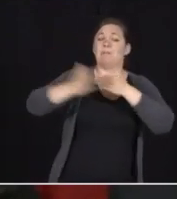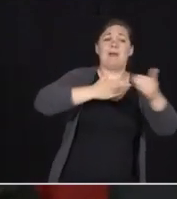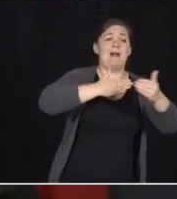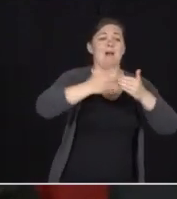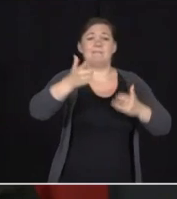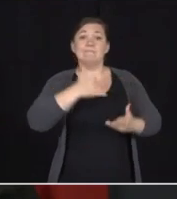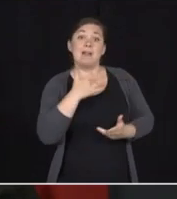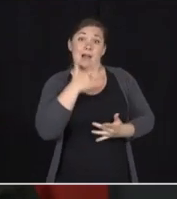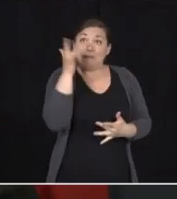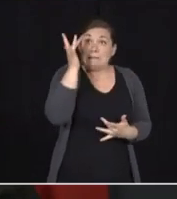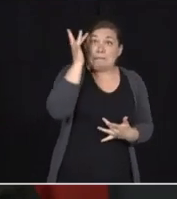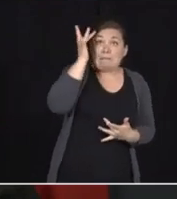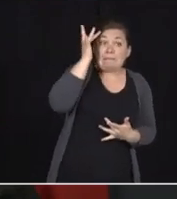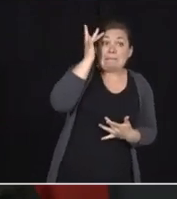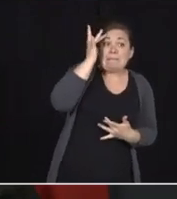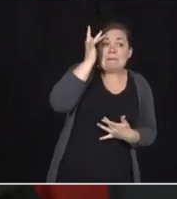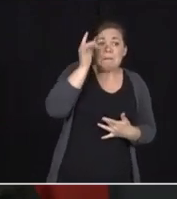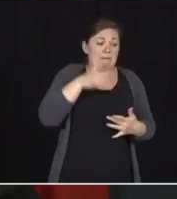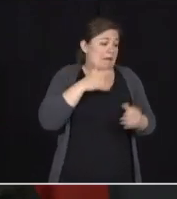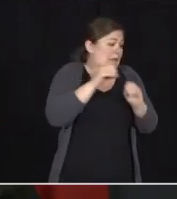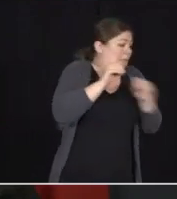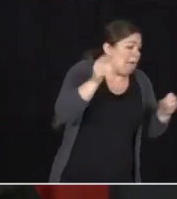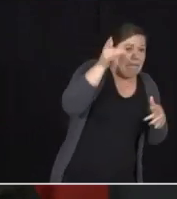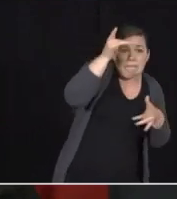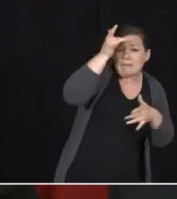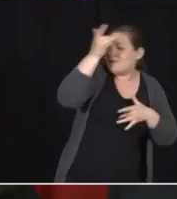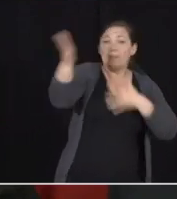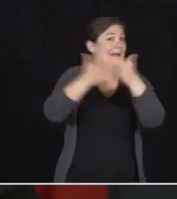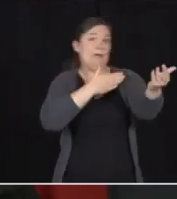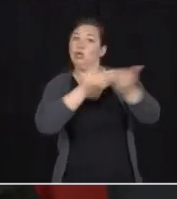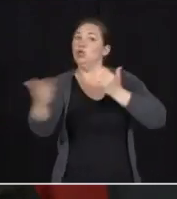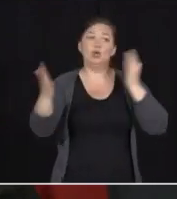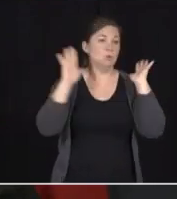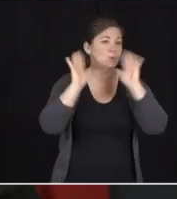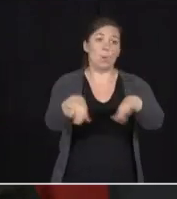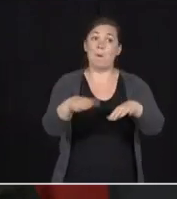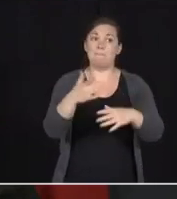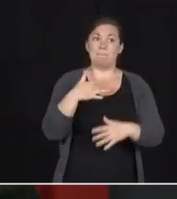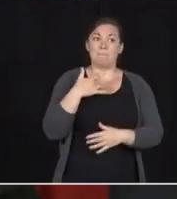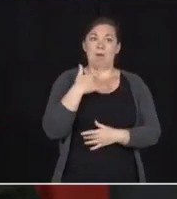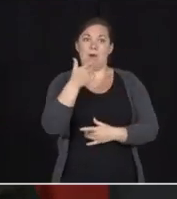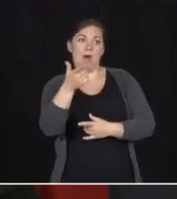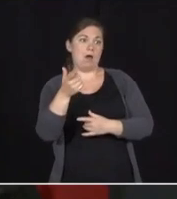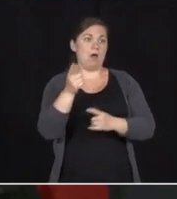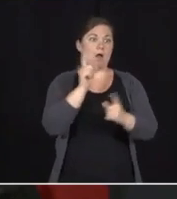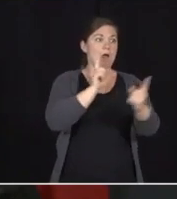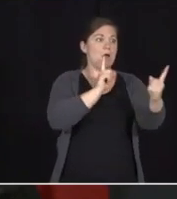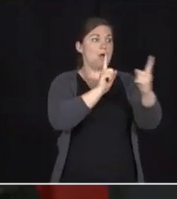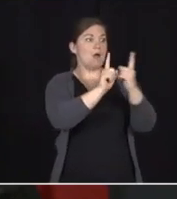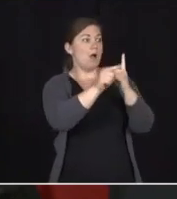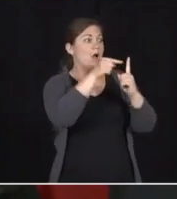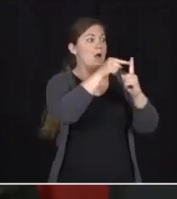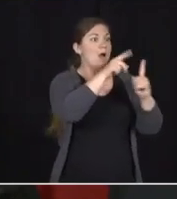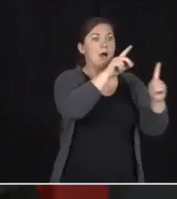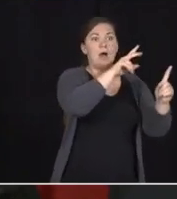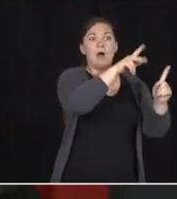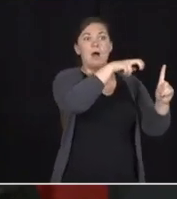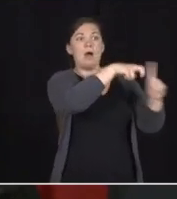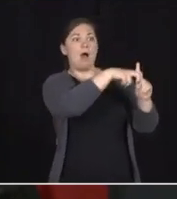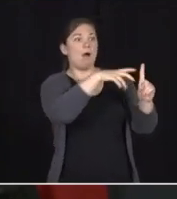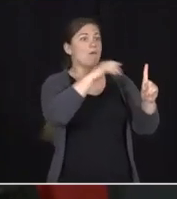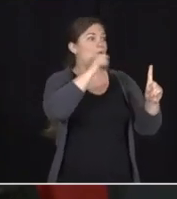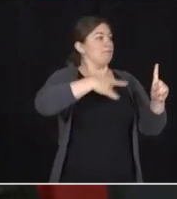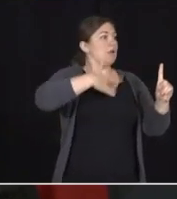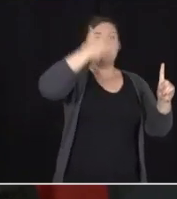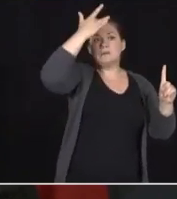Wouldn't it be great, if we could catch a lot of people that don't show symptoms, but are asymptomatic and are going around spreading it? No fault of their